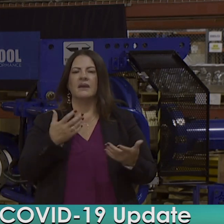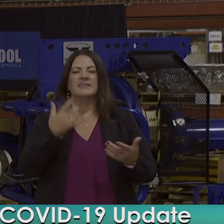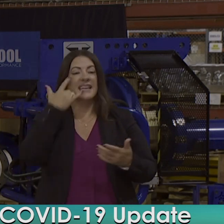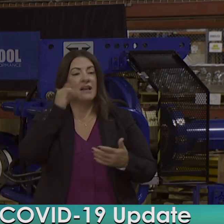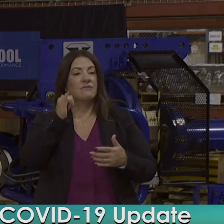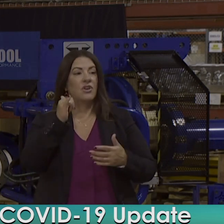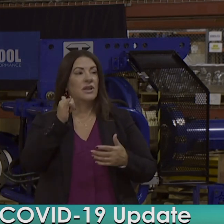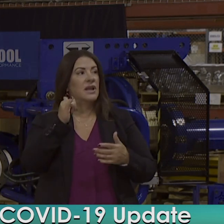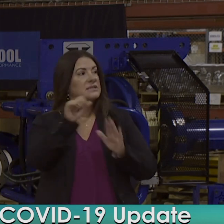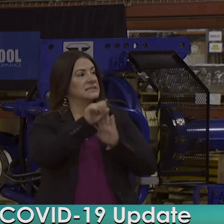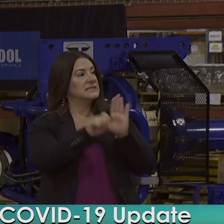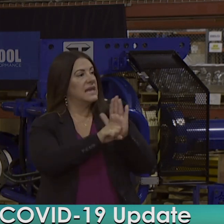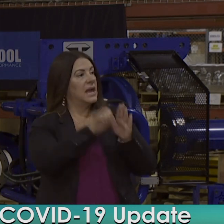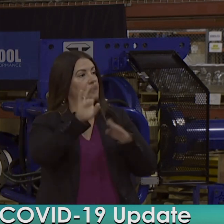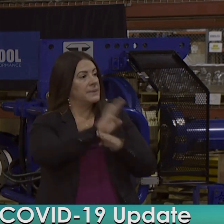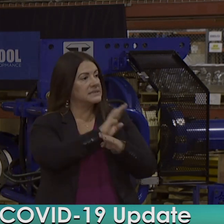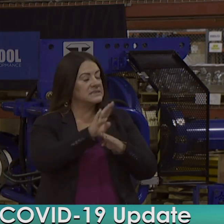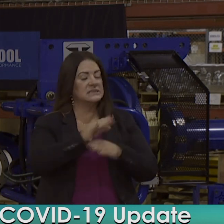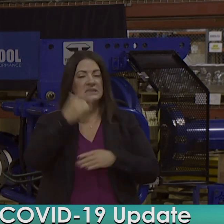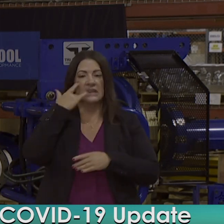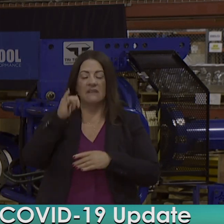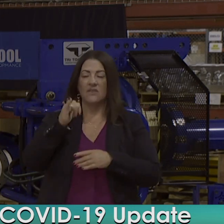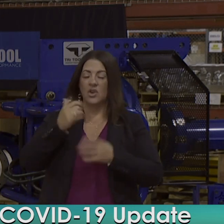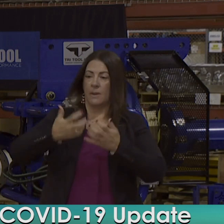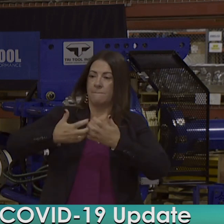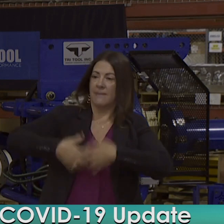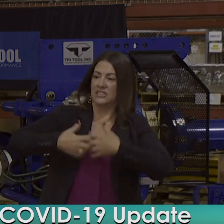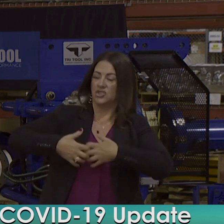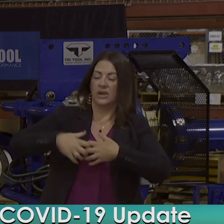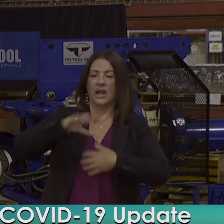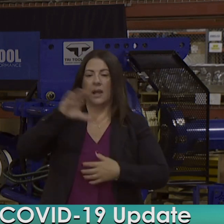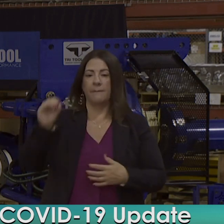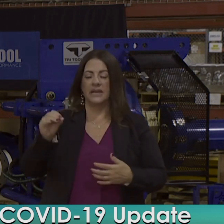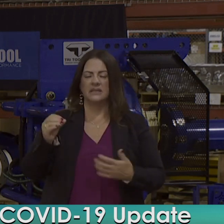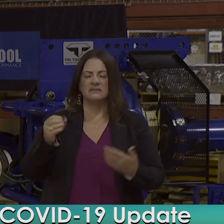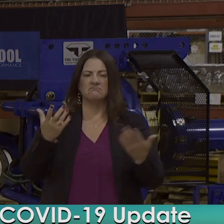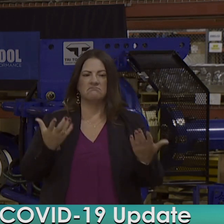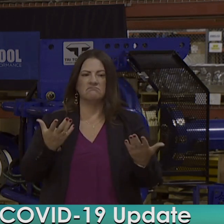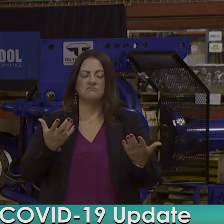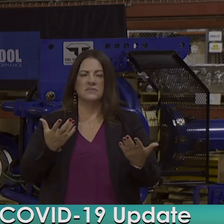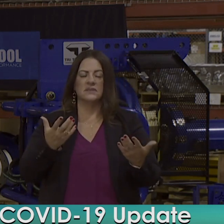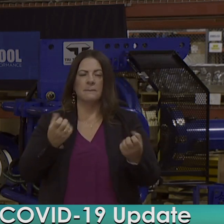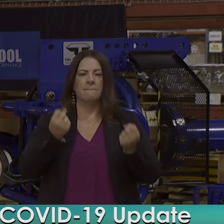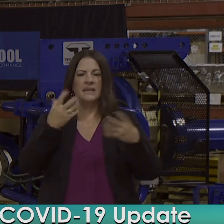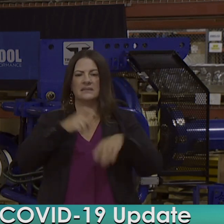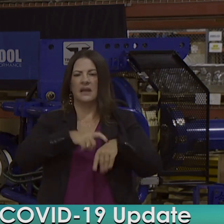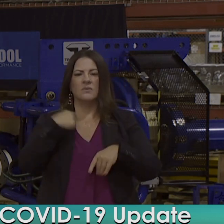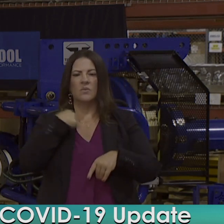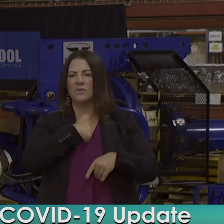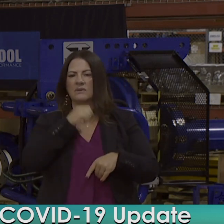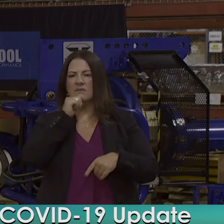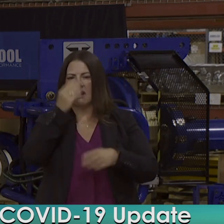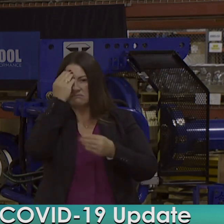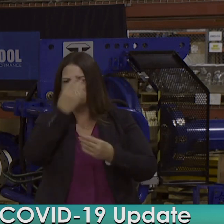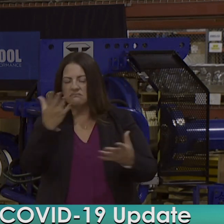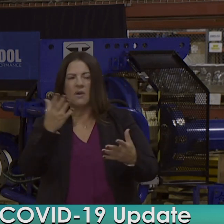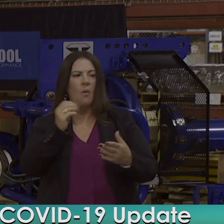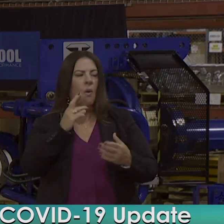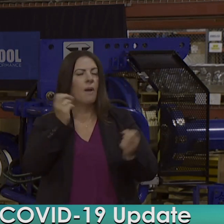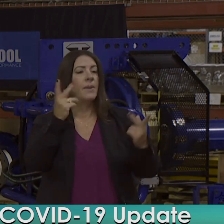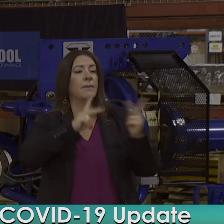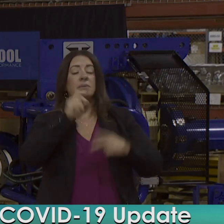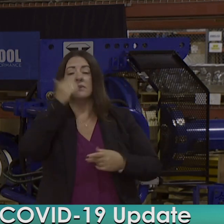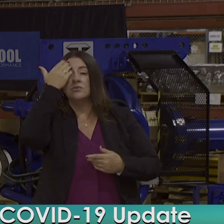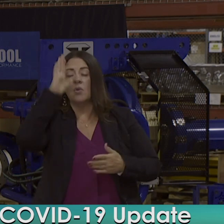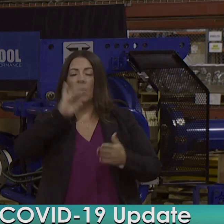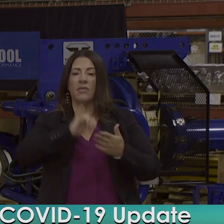businesses, California state manufacturing. It is not often stated and not well known that California